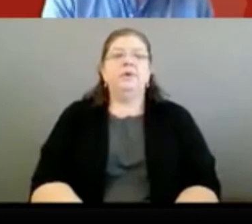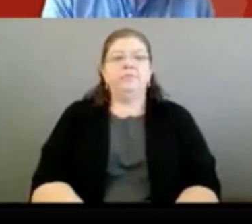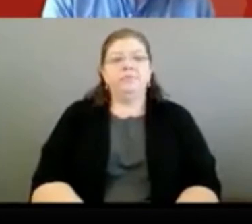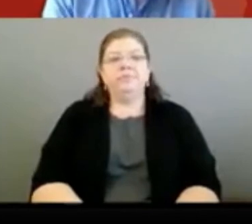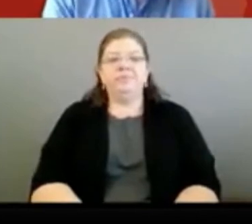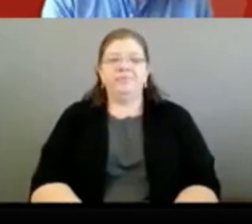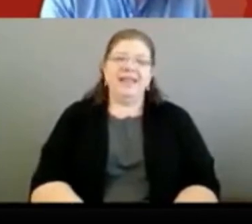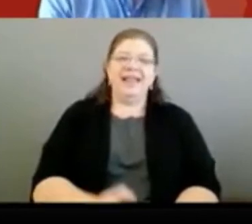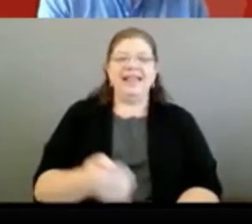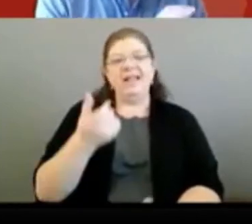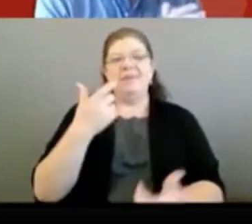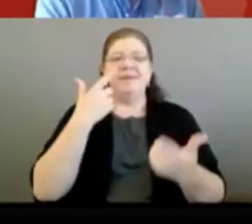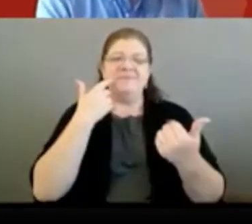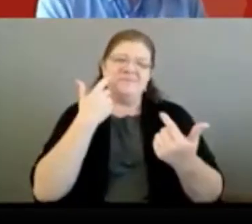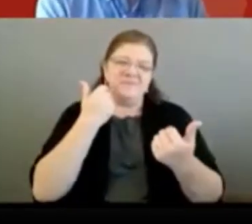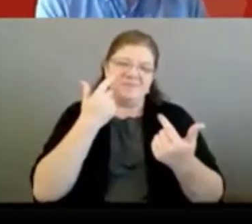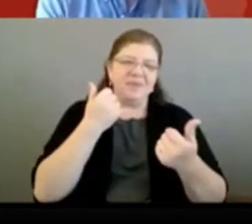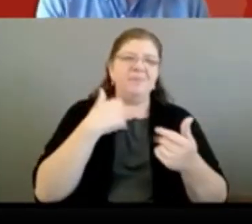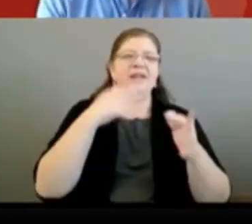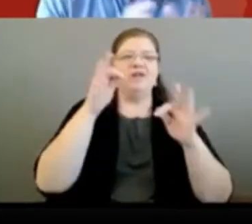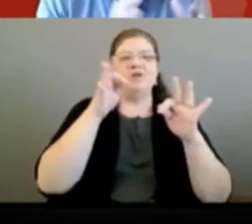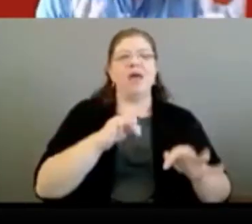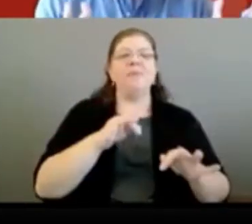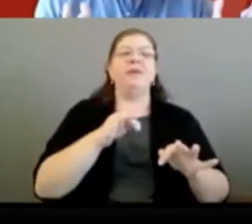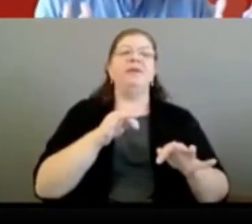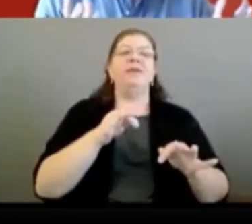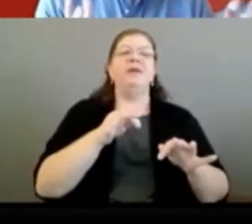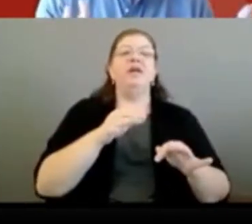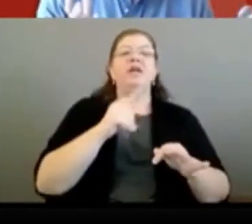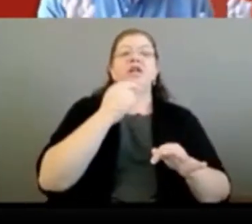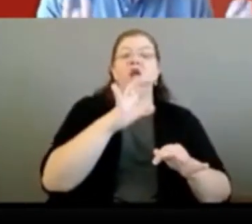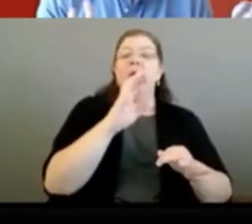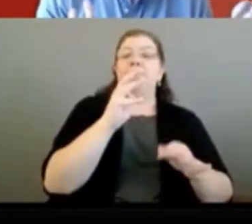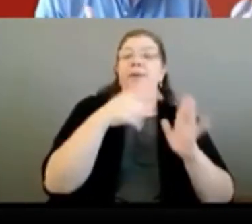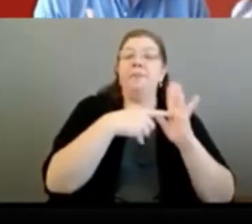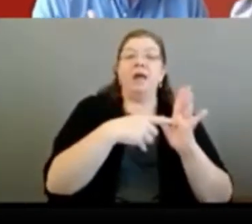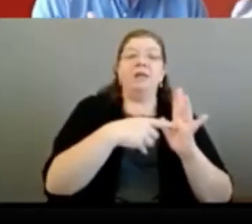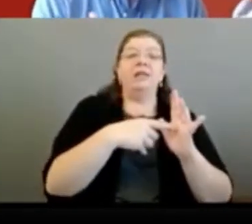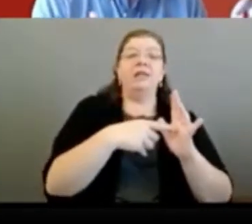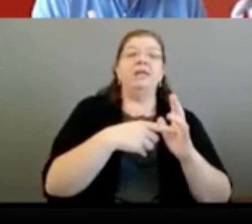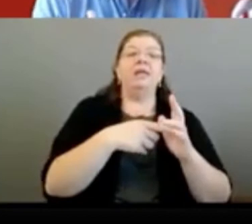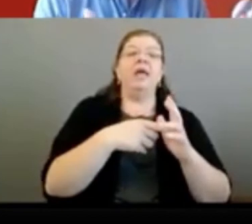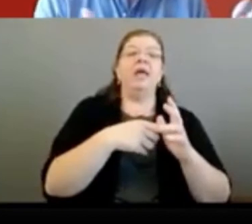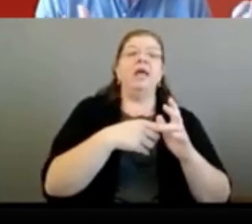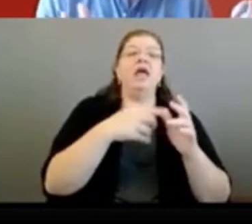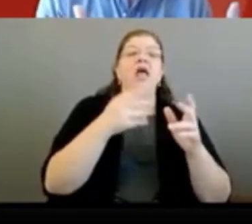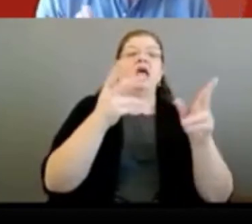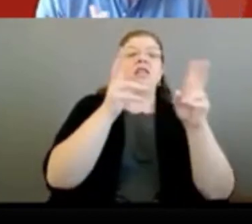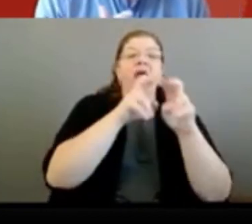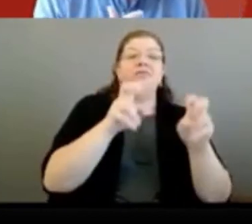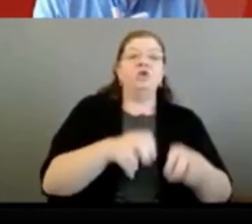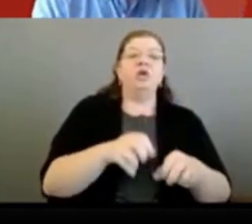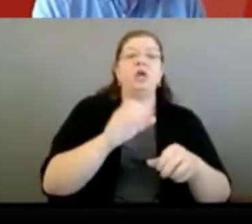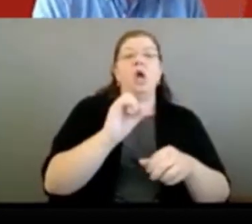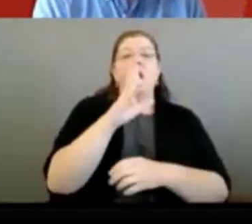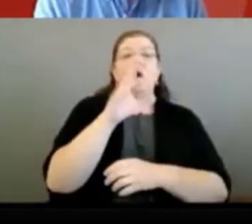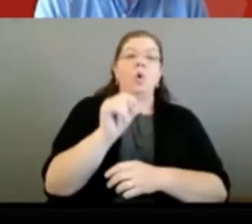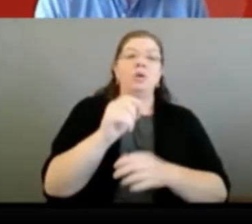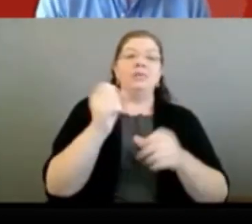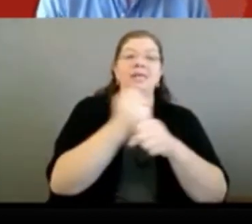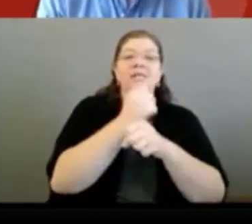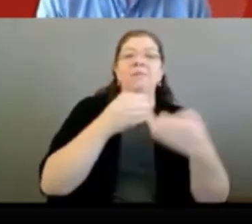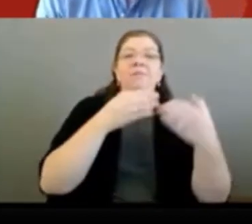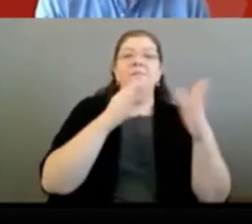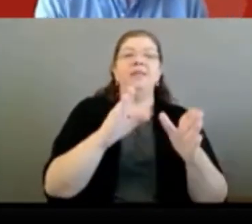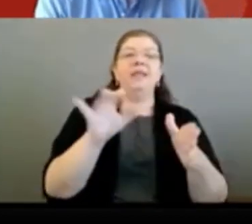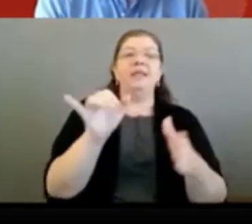tongue-in-cheek, Meeks and Weingart describe topic modeling as leveraging occult statistical methods like Dirichlet priors and